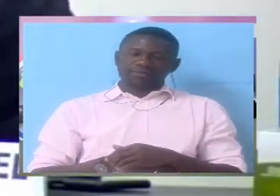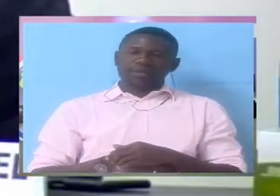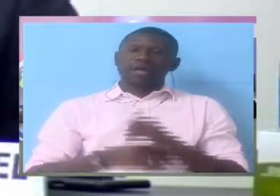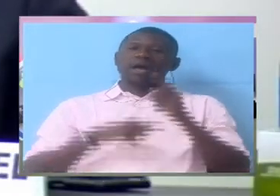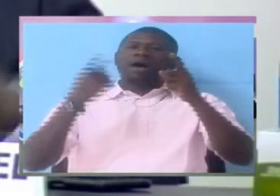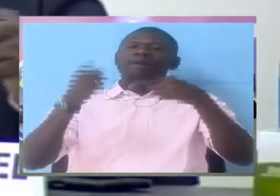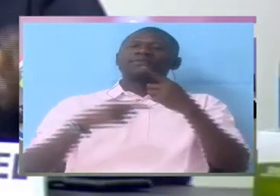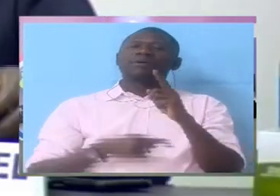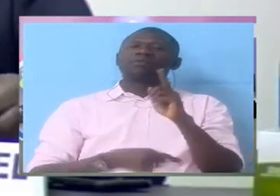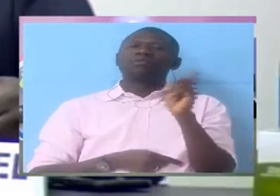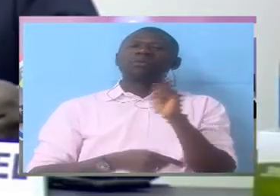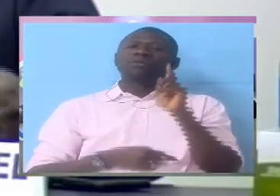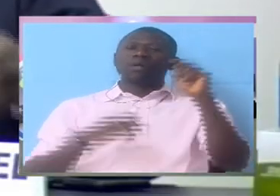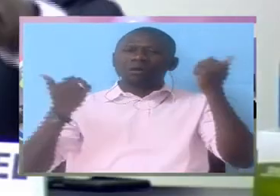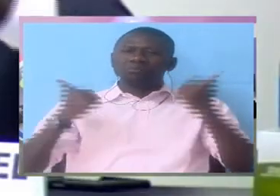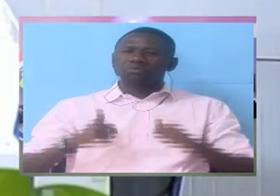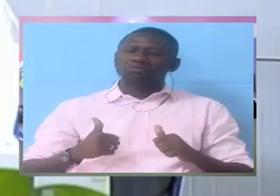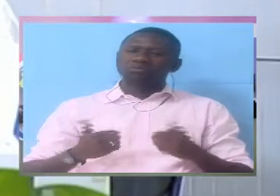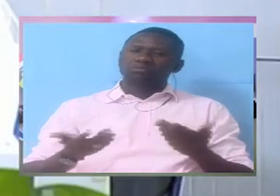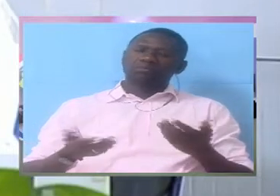that? Munenarana Kola.